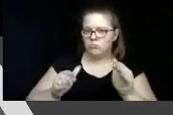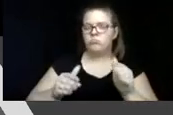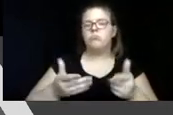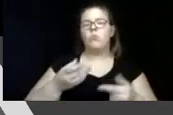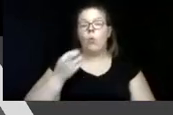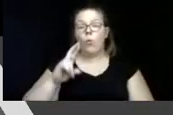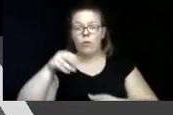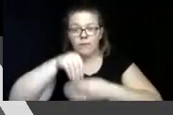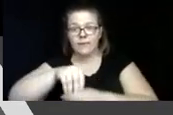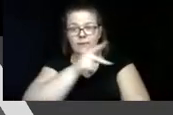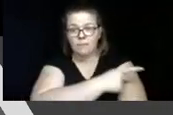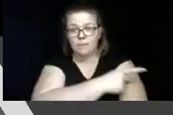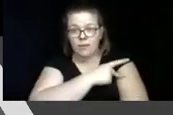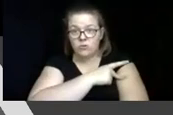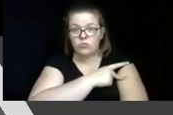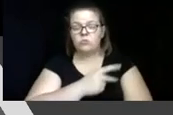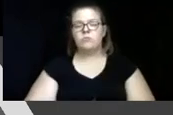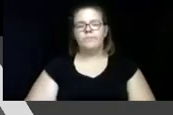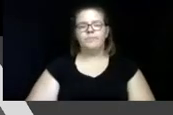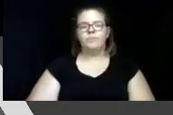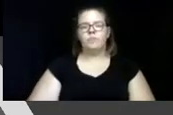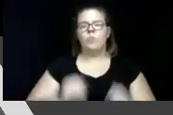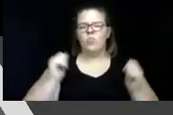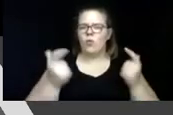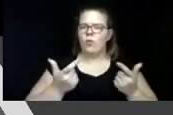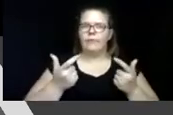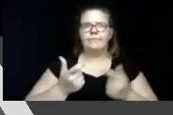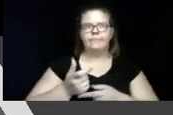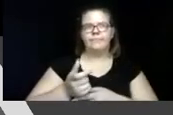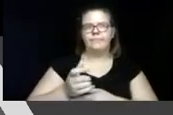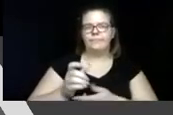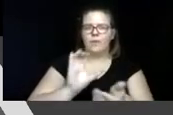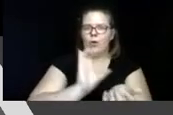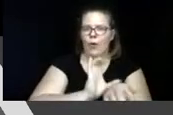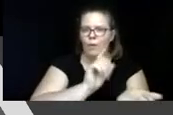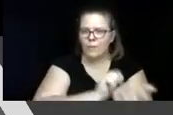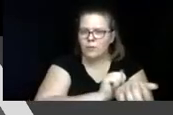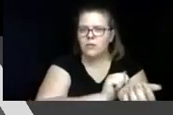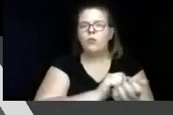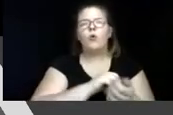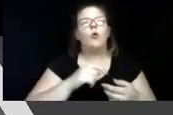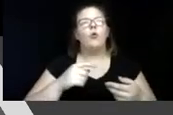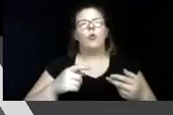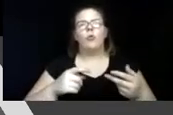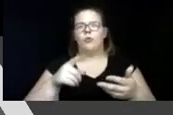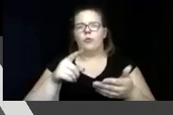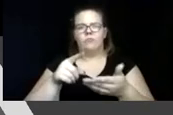your non-emergent, carpal tunnel, things like that were